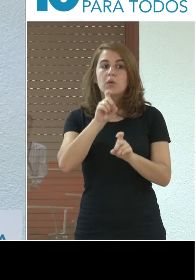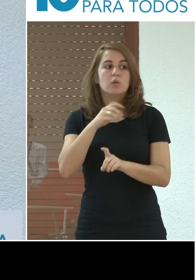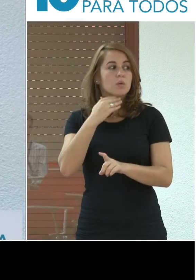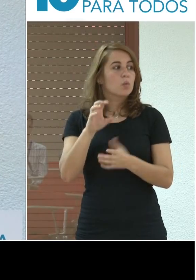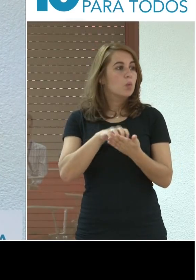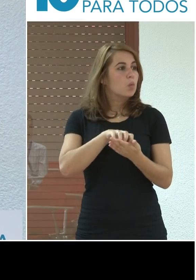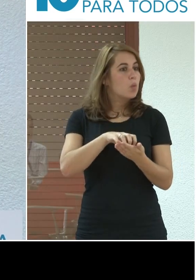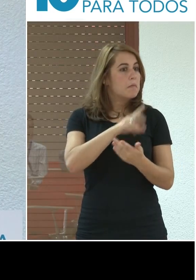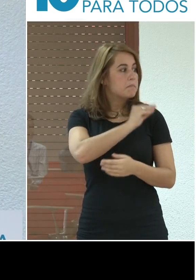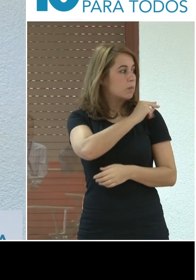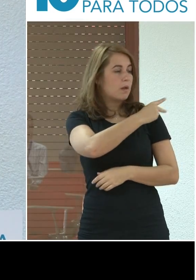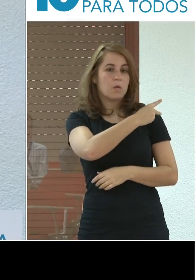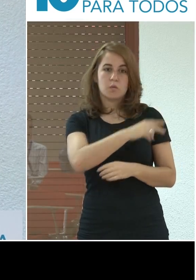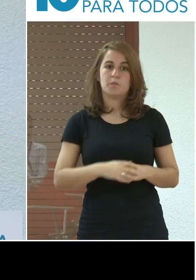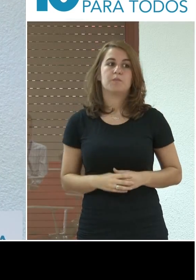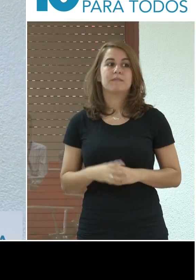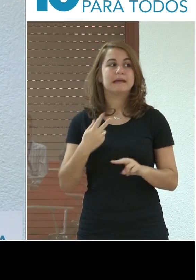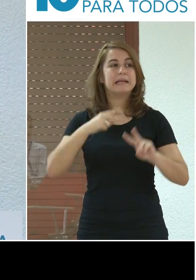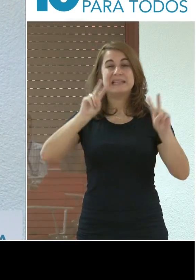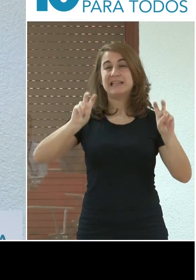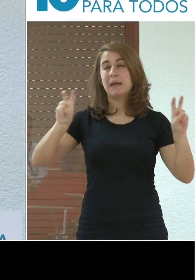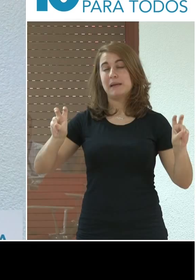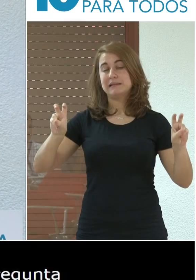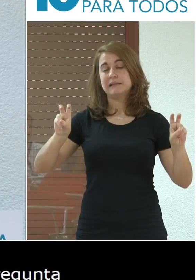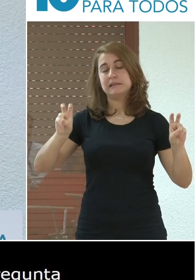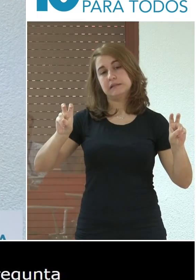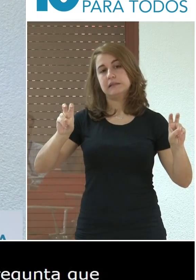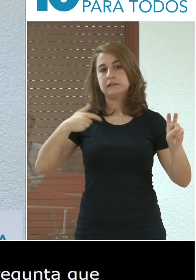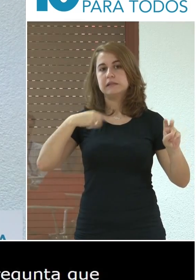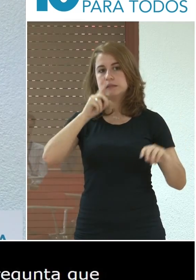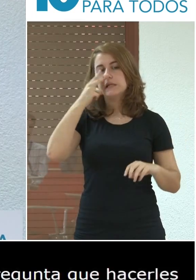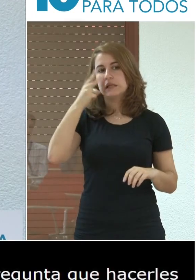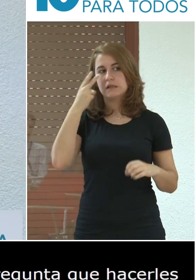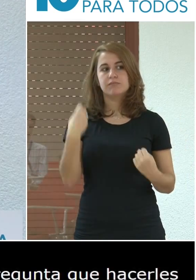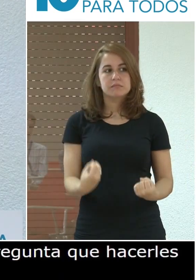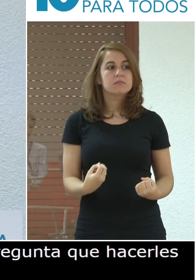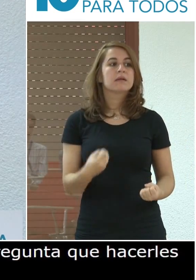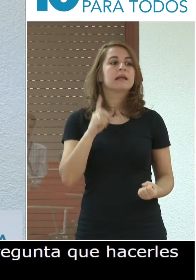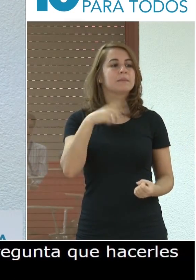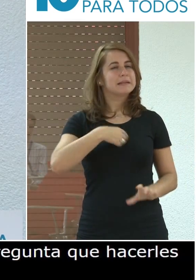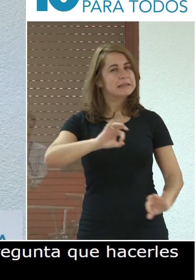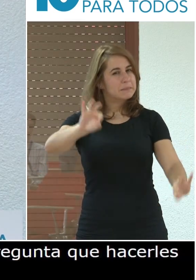Okay, now we can have a Q&A session if you want to ask a question.